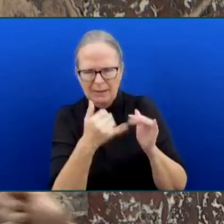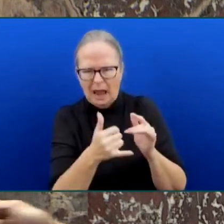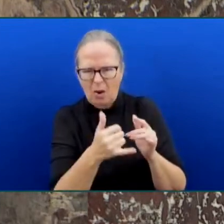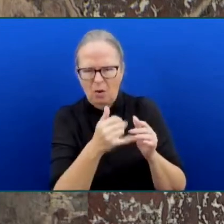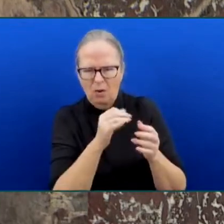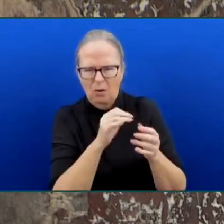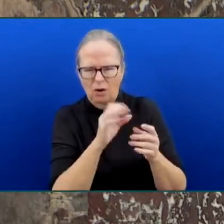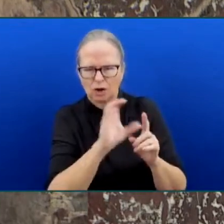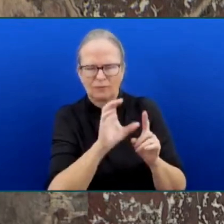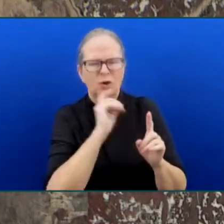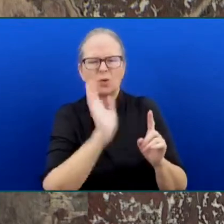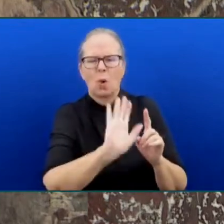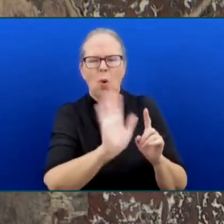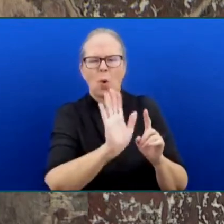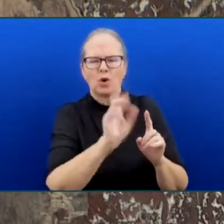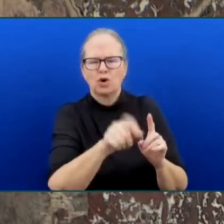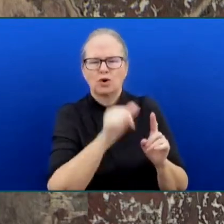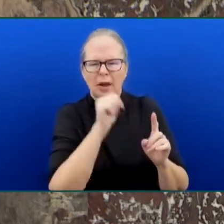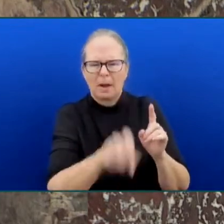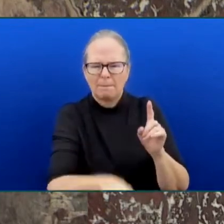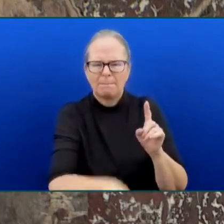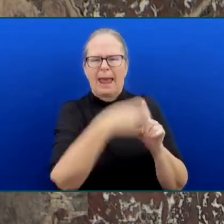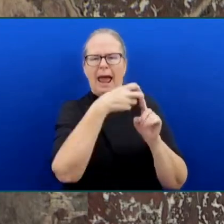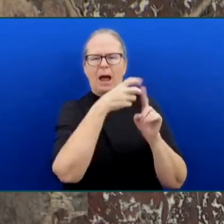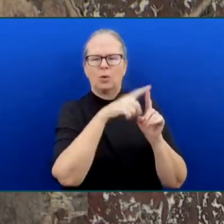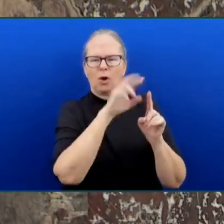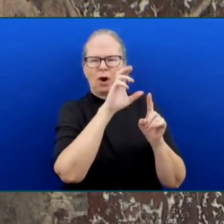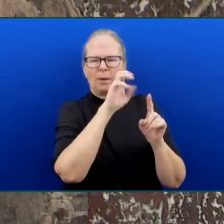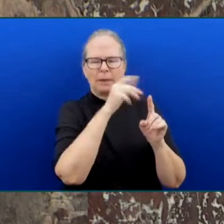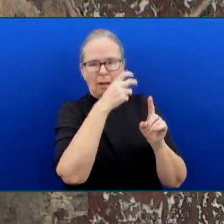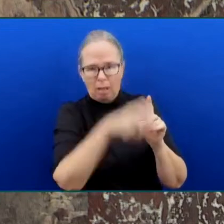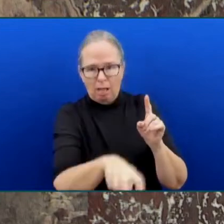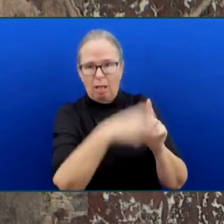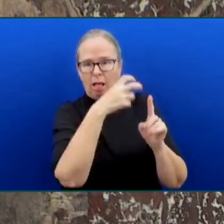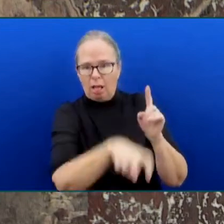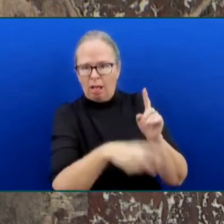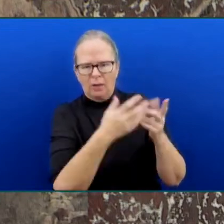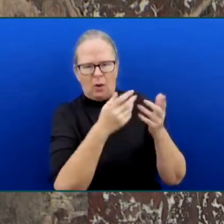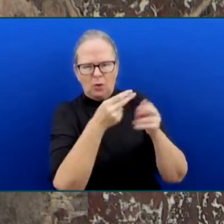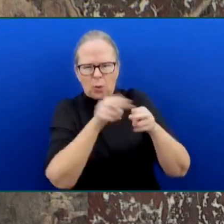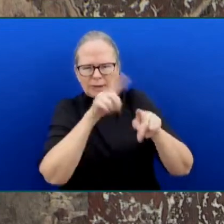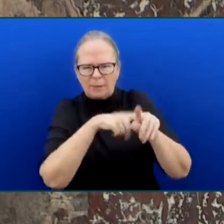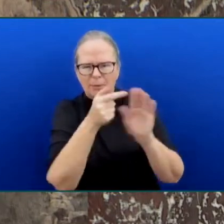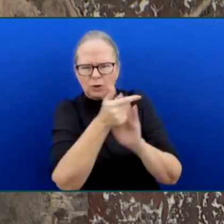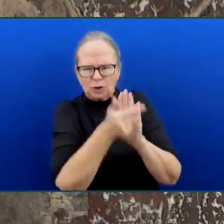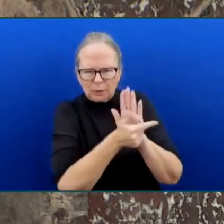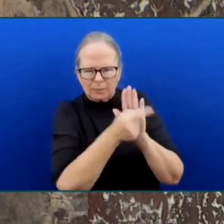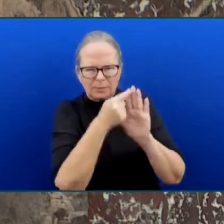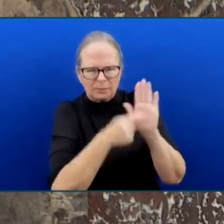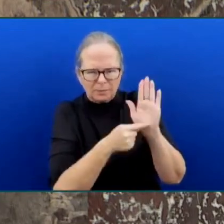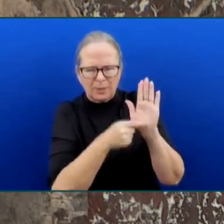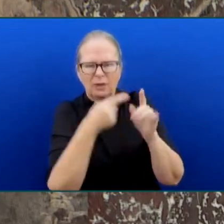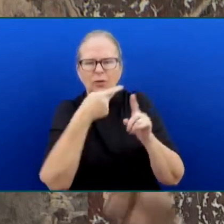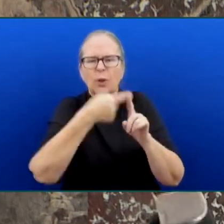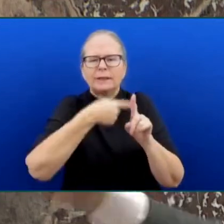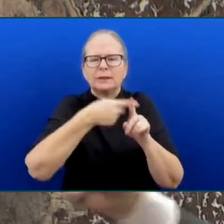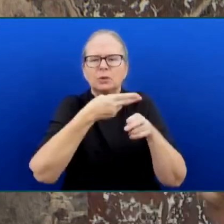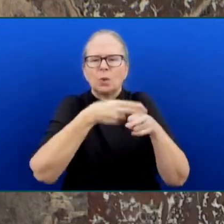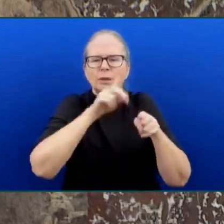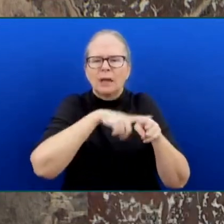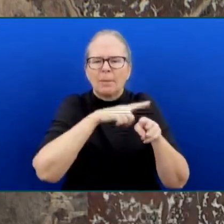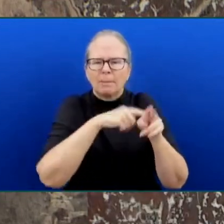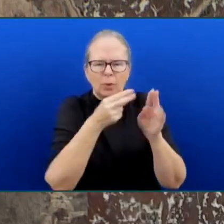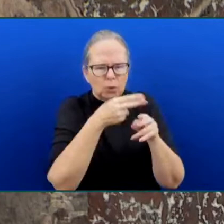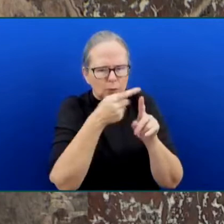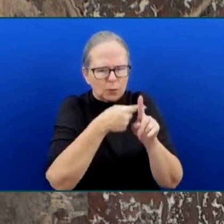legislation. Conservatives said they were against it. Then he voted against it too, Honourable Speaker. He said he supported harm reduction. The